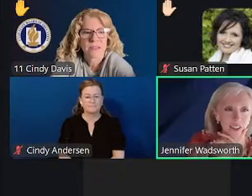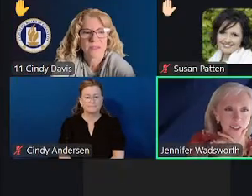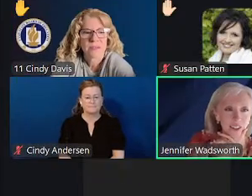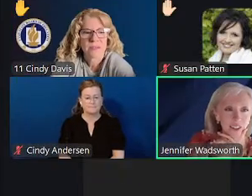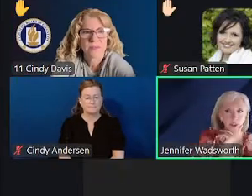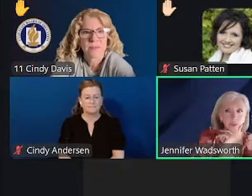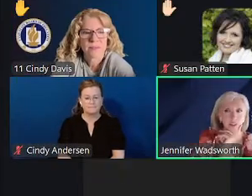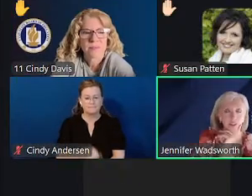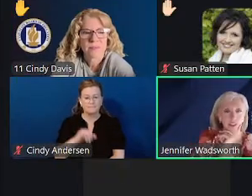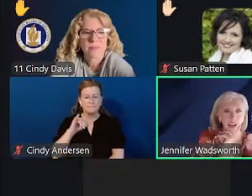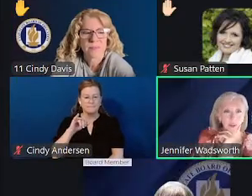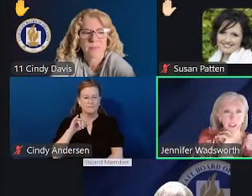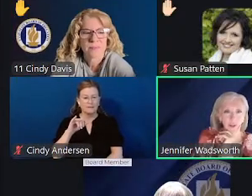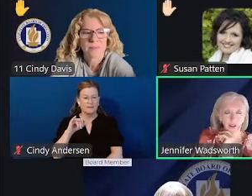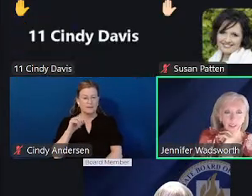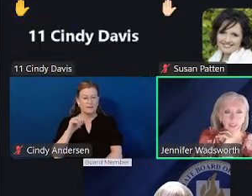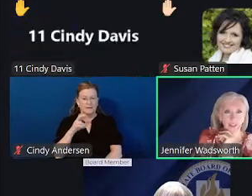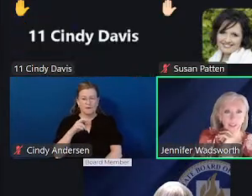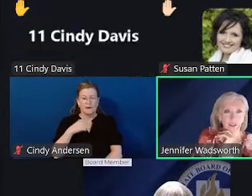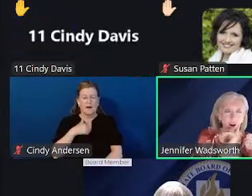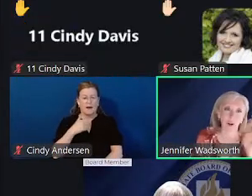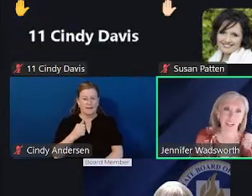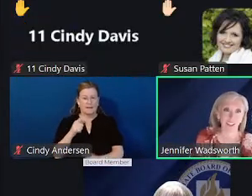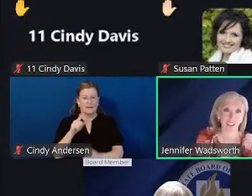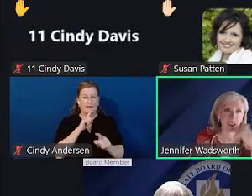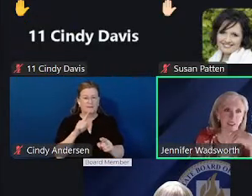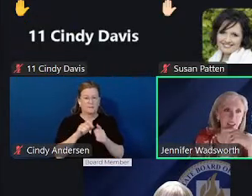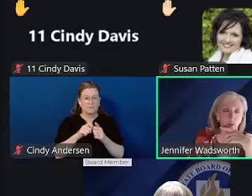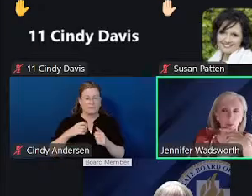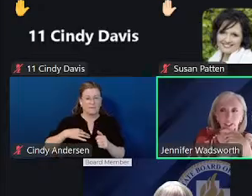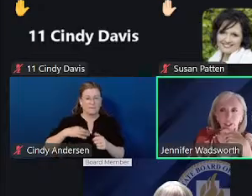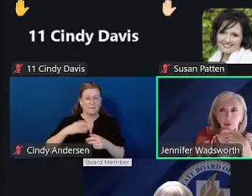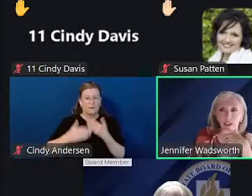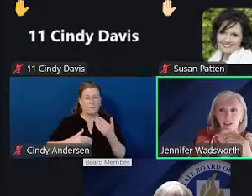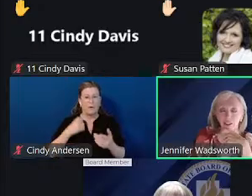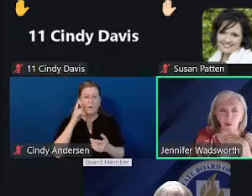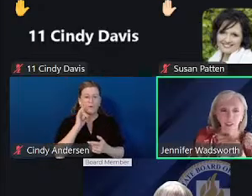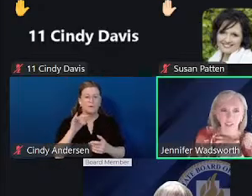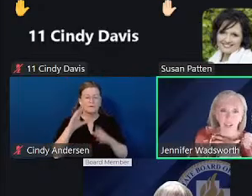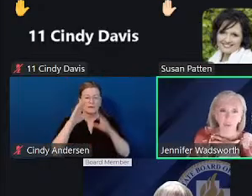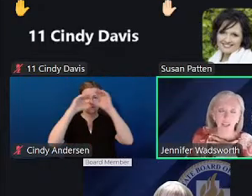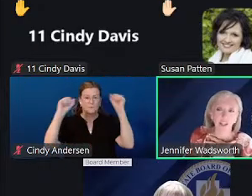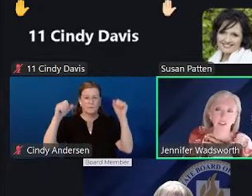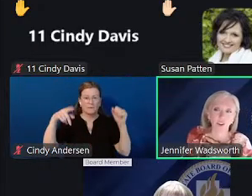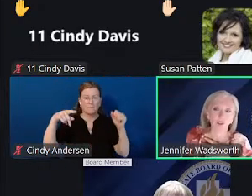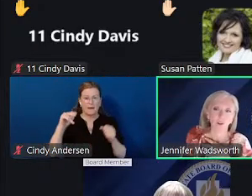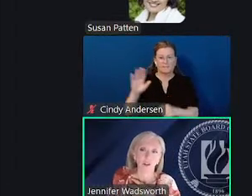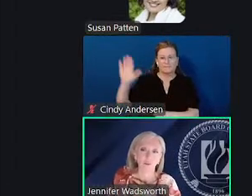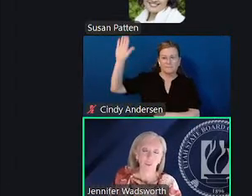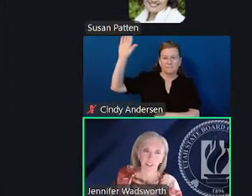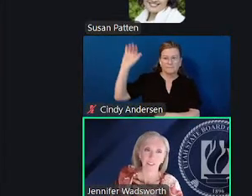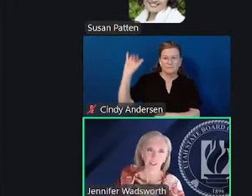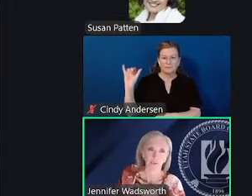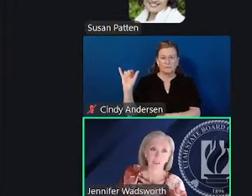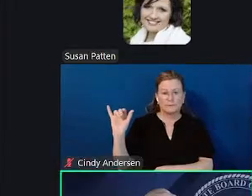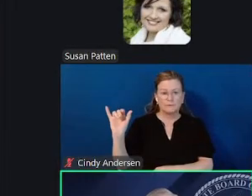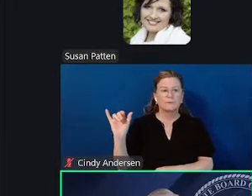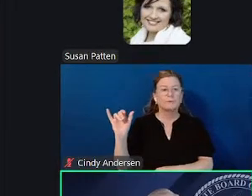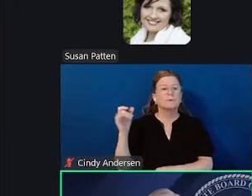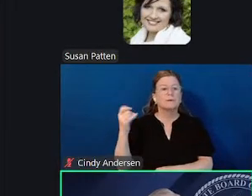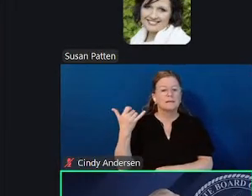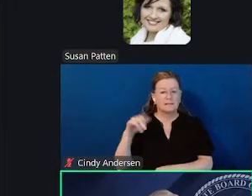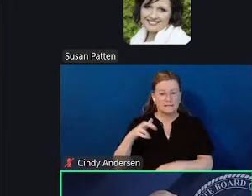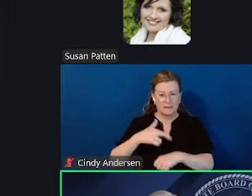Can answer in terms of the application process. So, and actually it looks like Superintendent Patton also has their hand up. So there is still